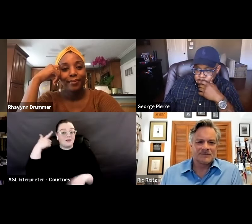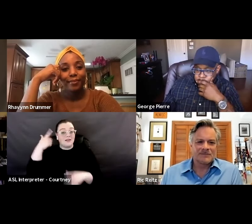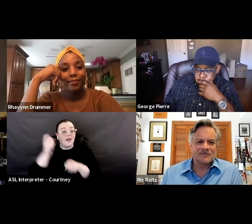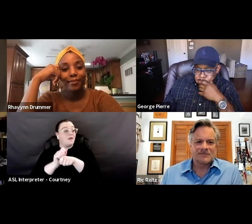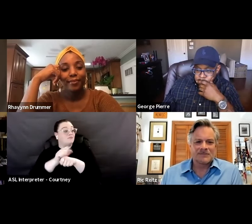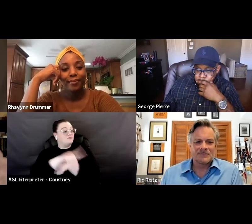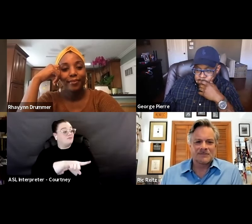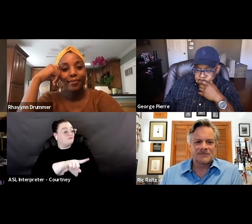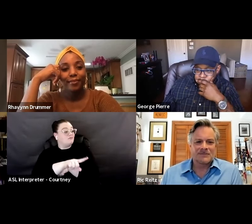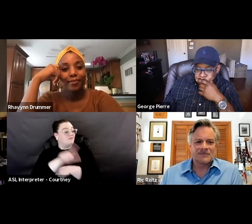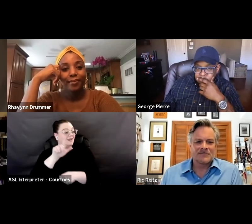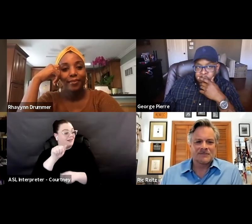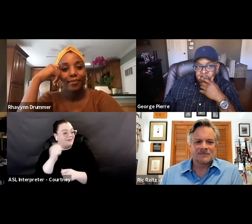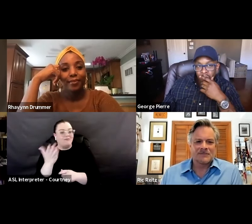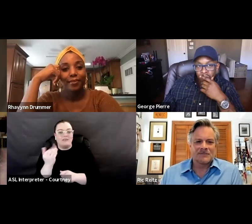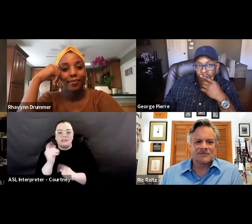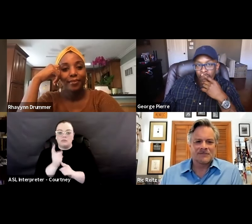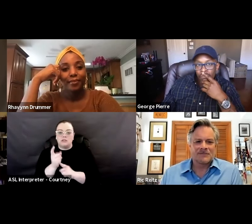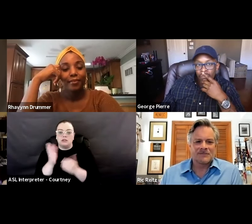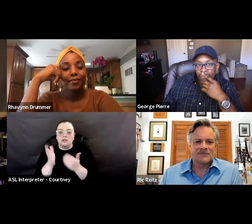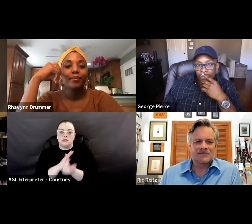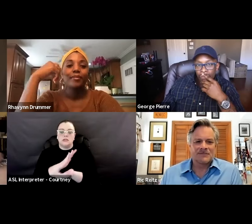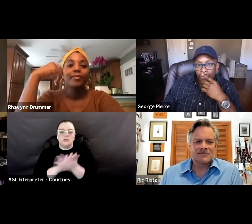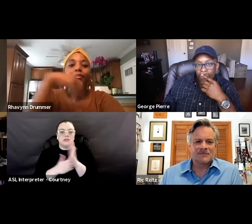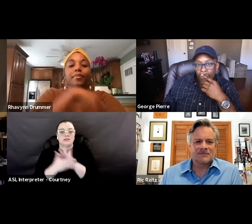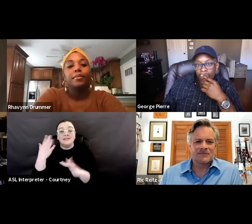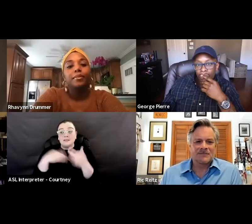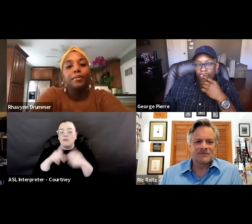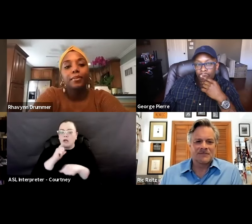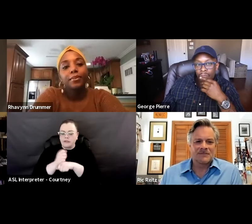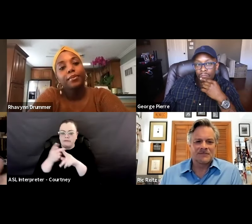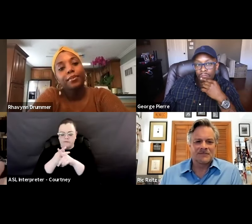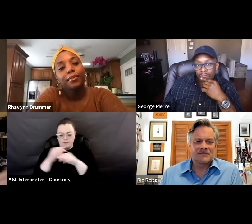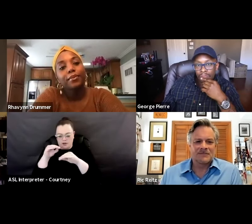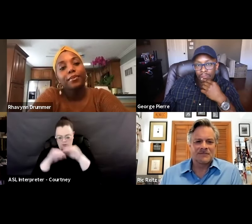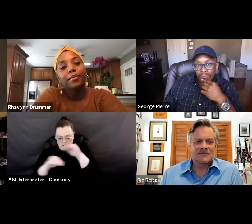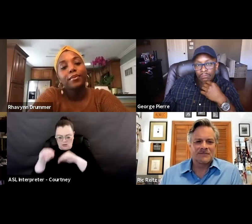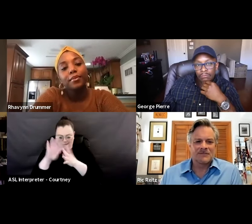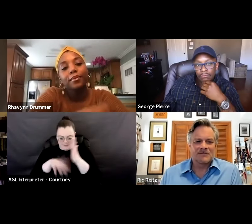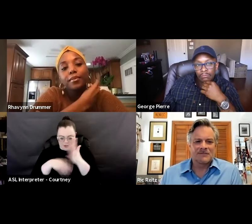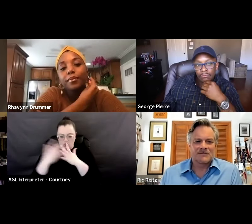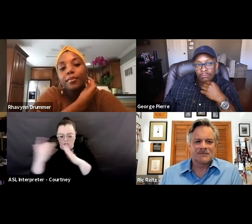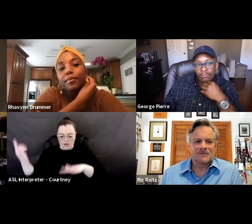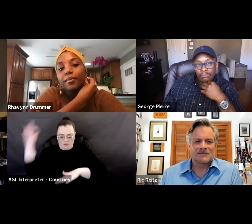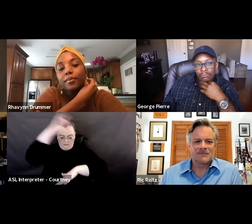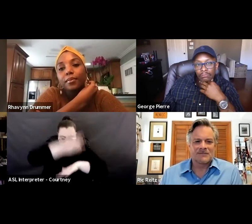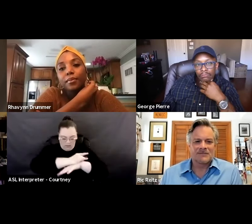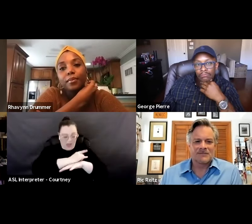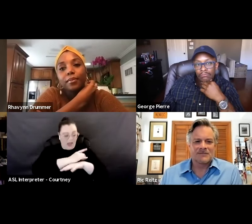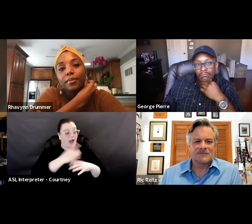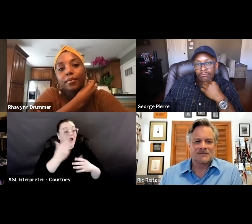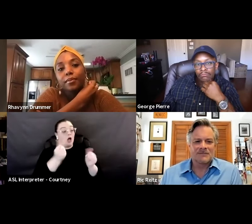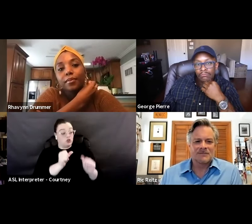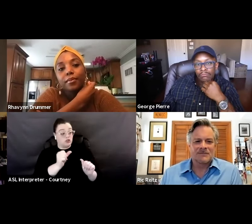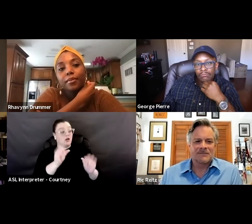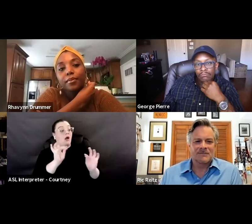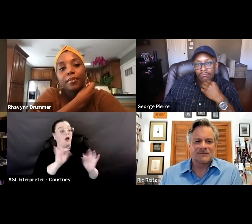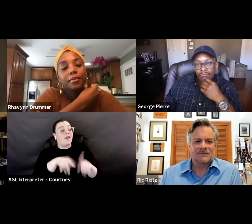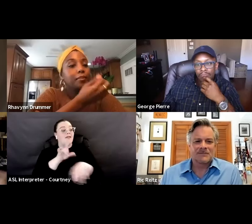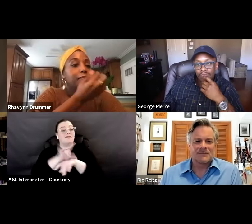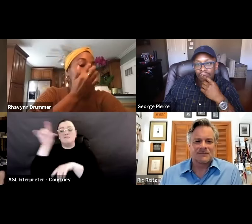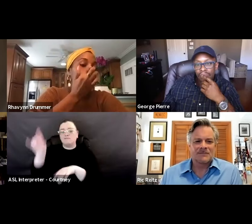minutes instead of having to work out the details of flying an actor from London to LA or whatever. So taping is becoming